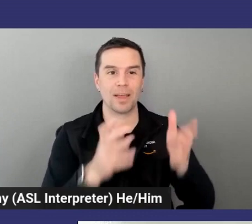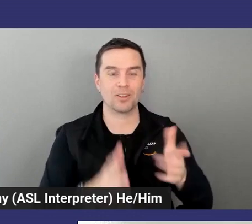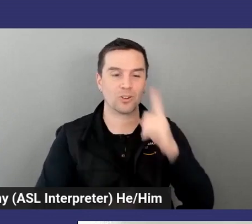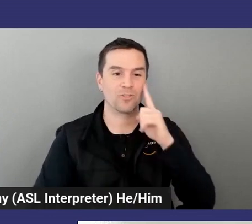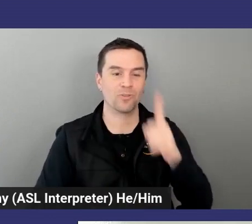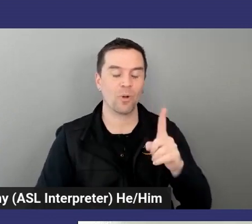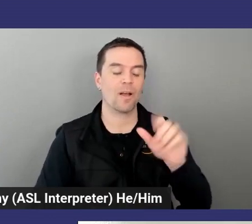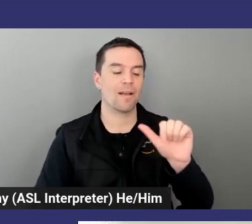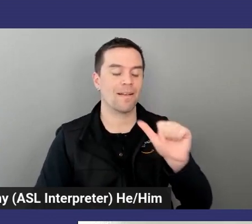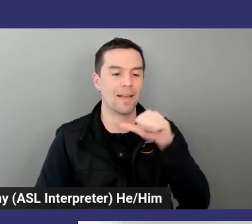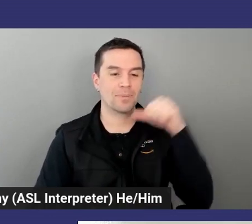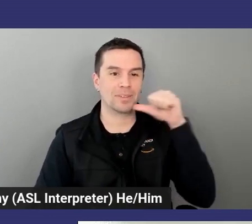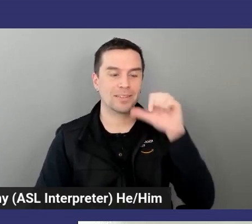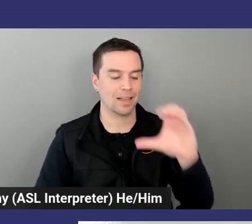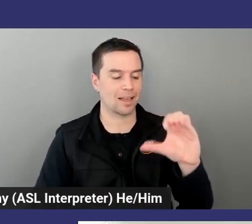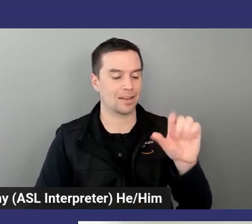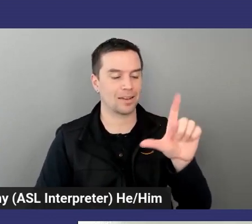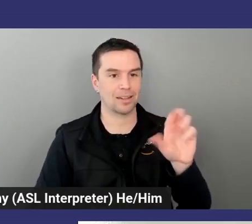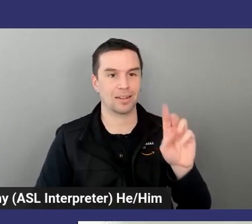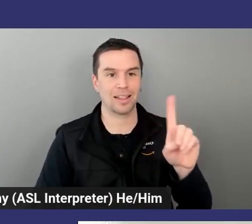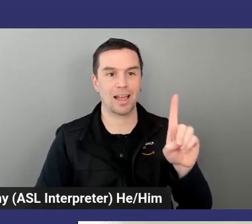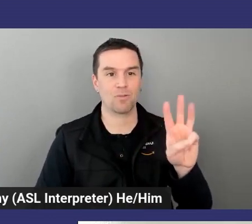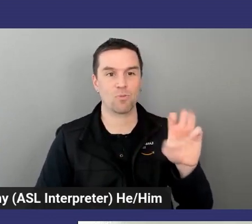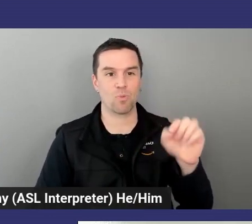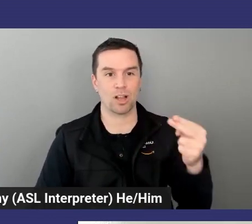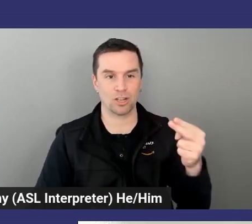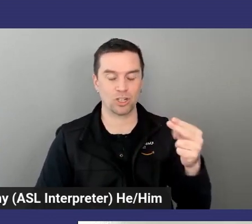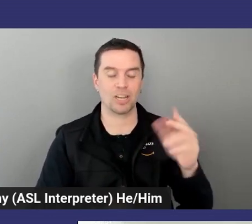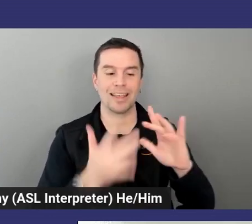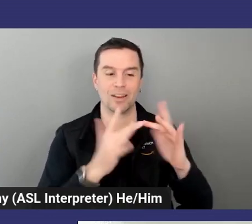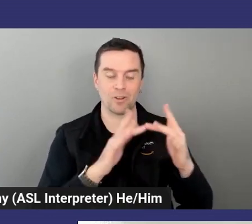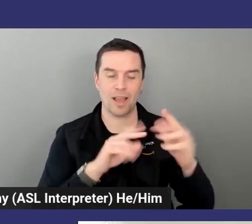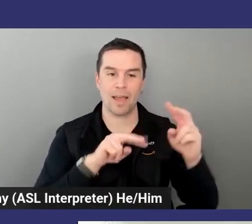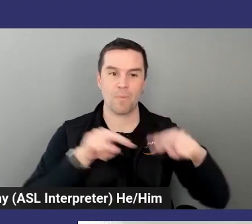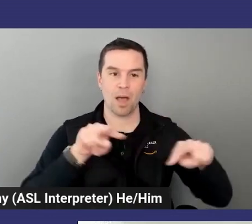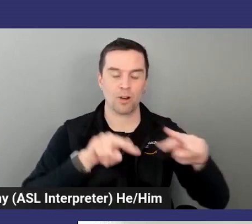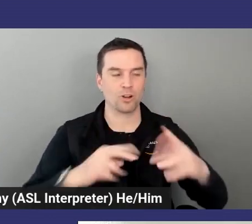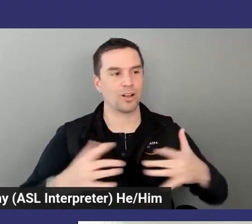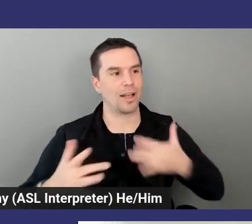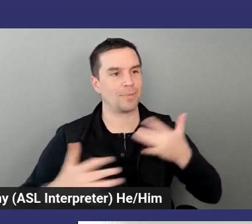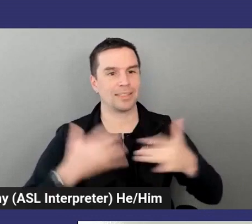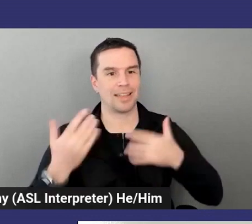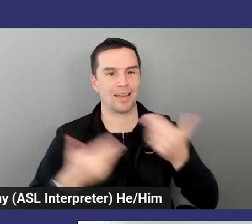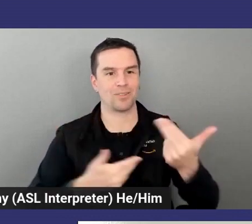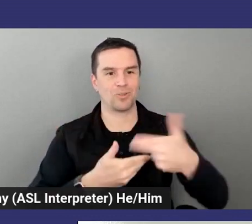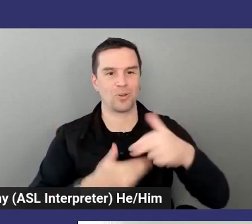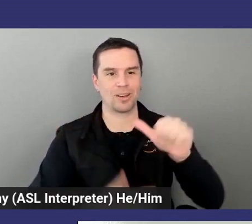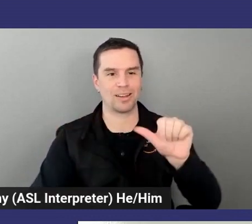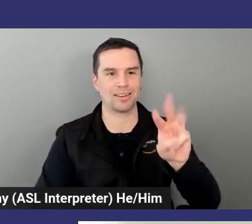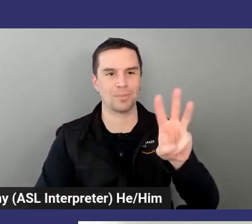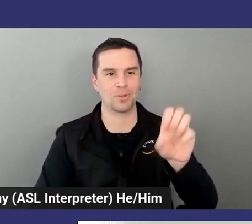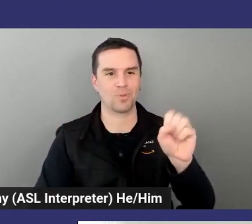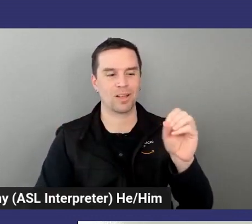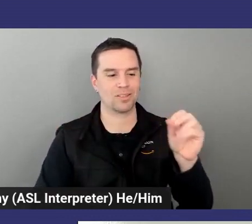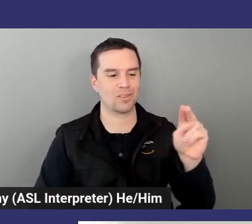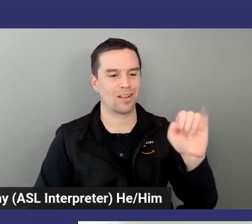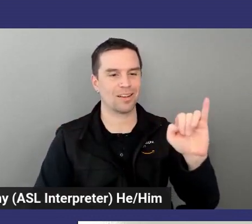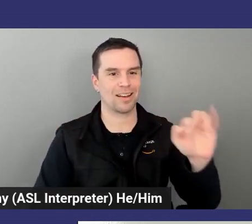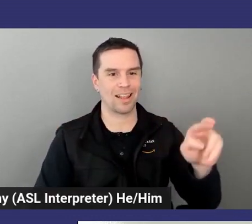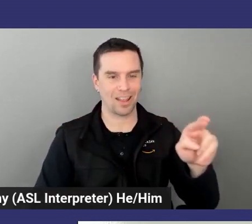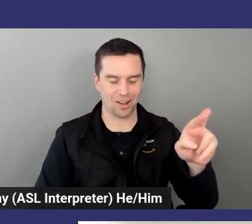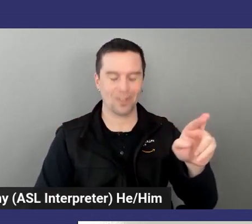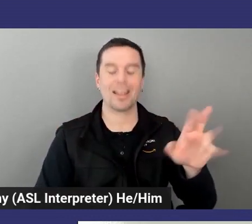Monitor. I'm excited to be here on air and talk about our new launch. And to add to what Harvo said, he's also been the person behind Internet